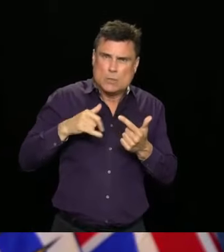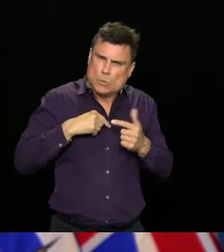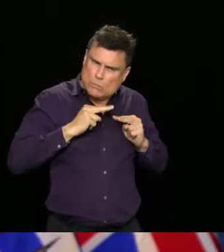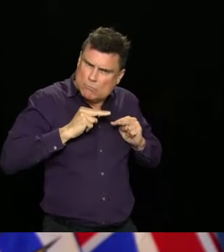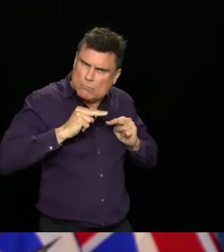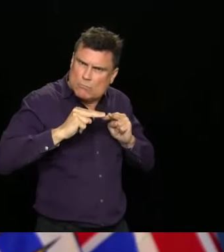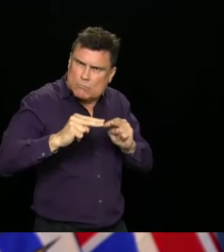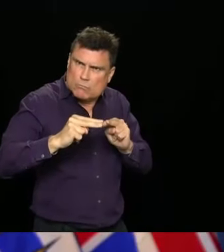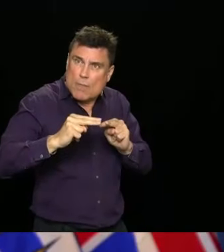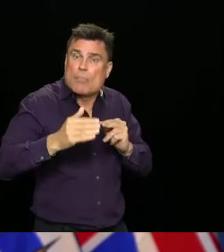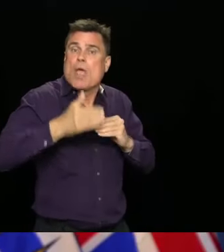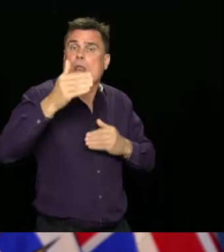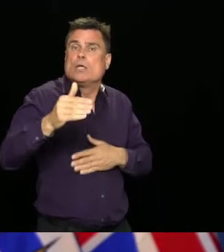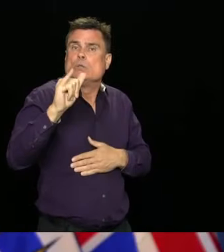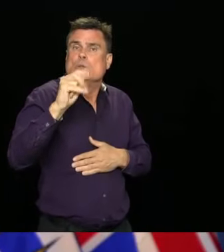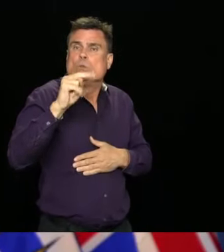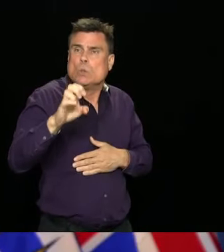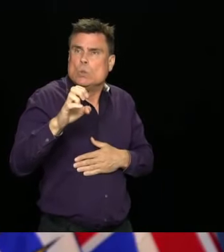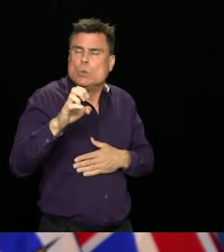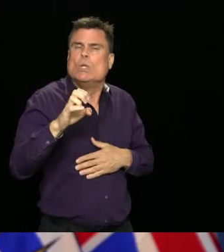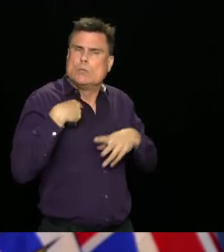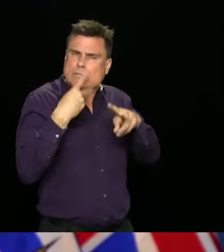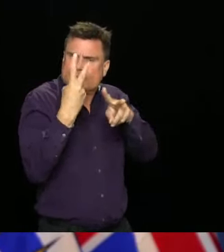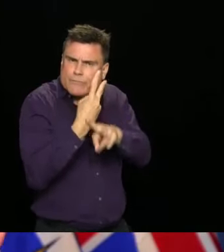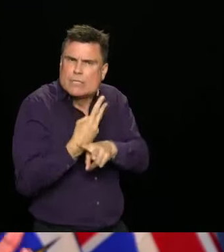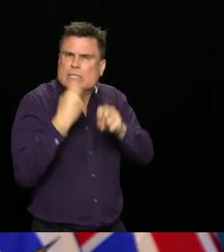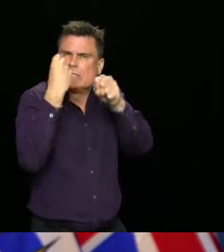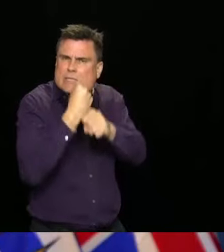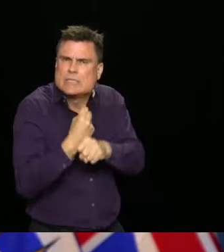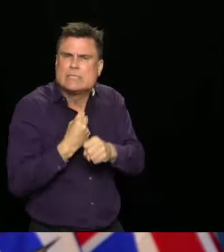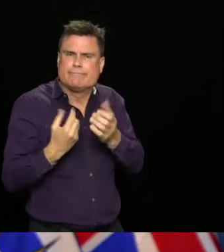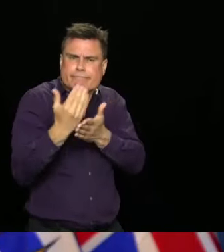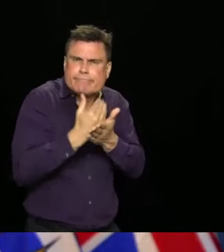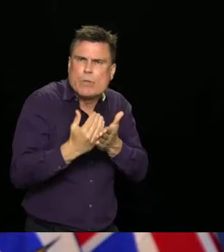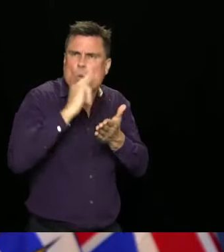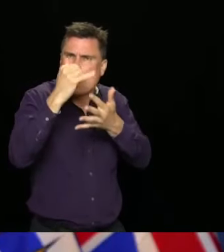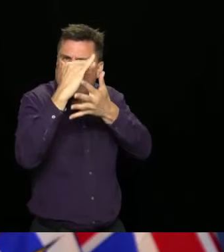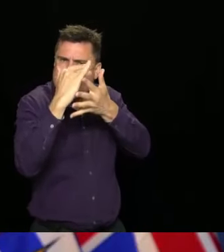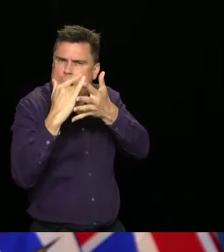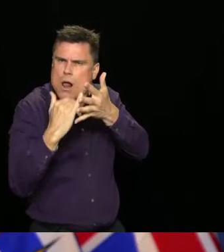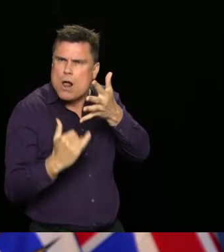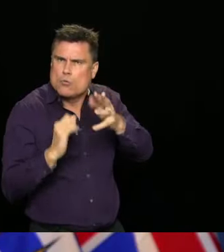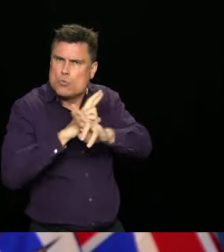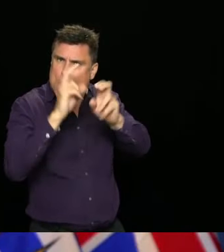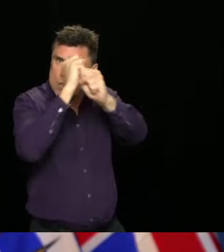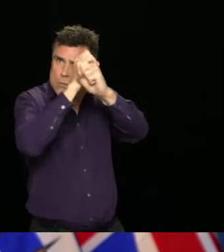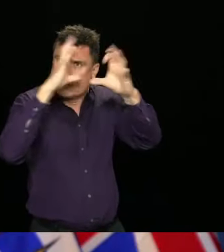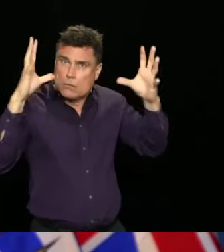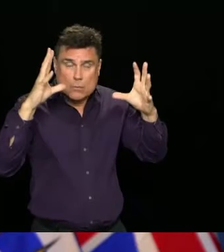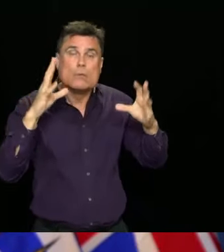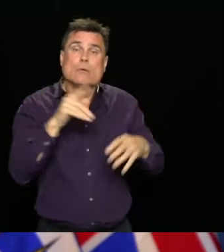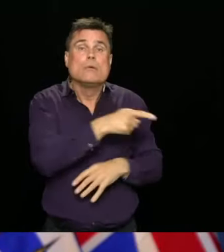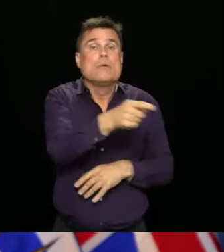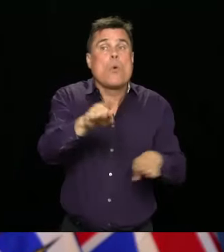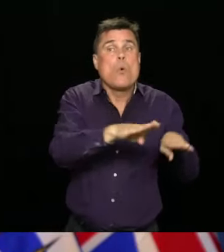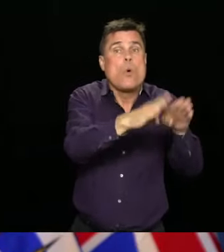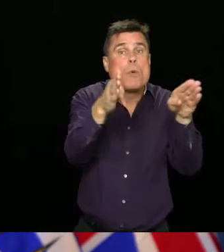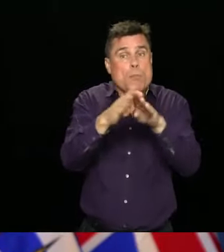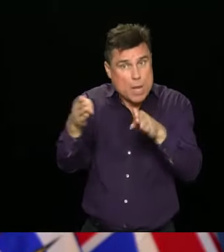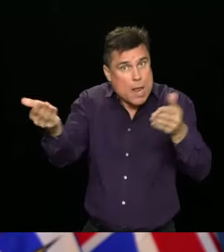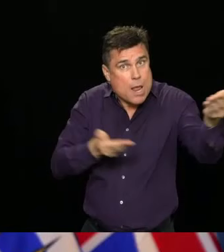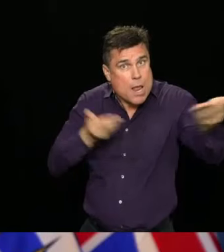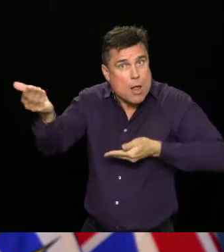need to see how the restart program is going and how people are opening up and whether they're rehiring before we look at additional programs and